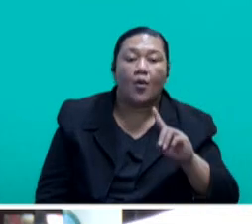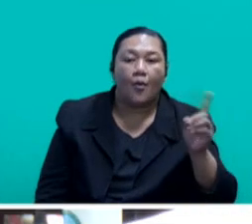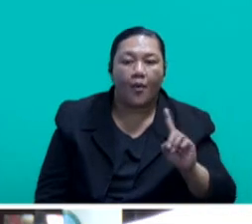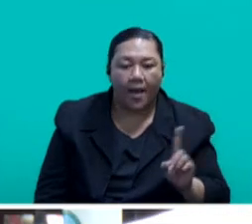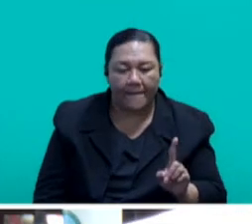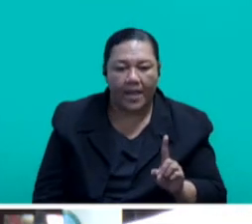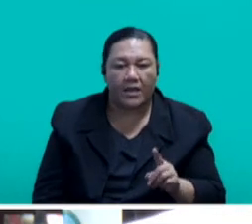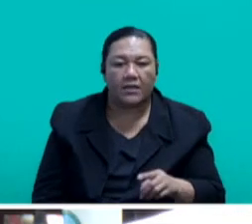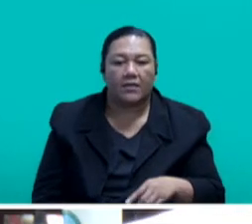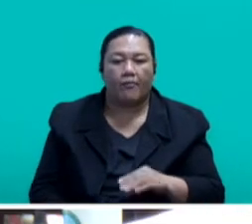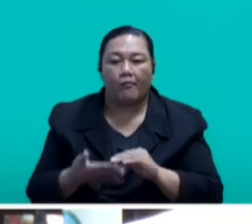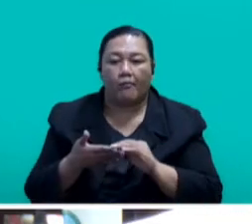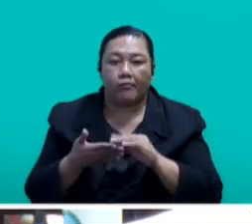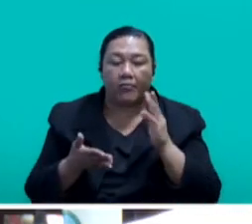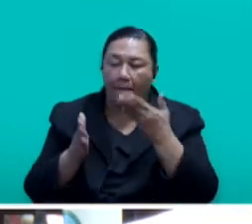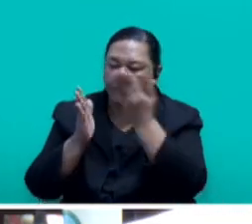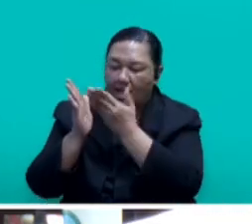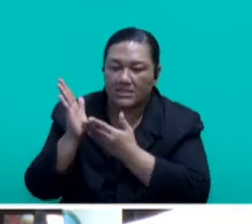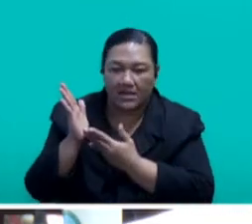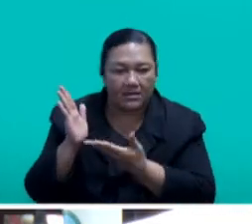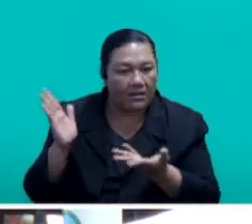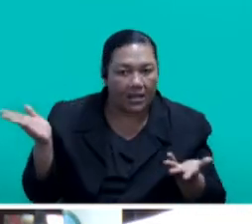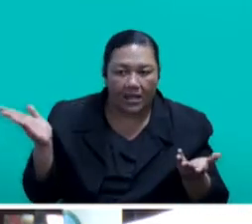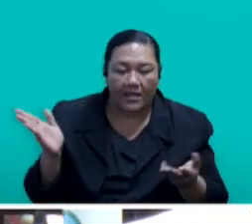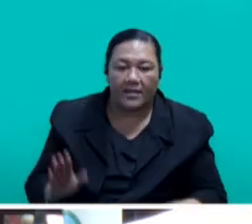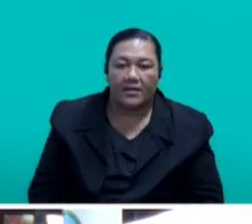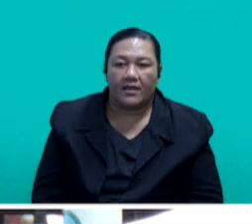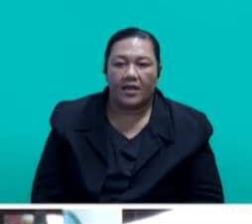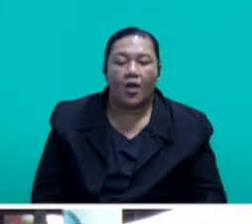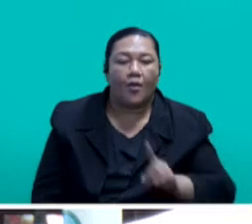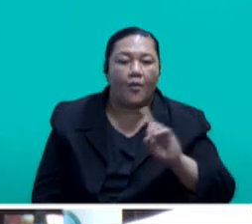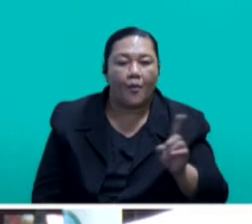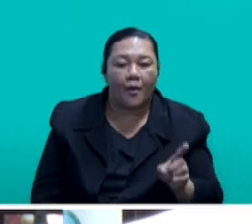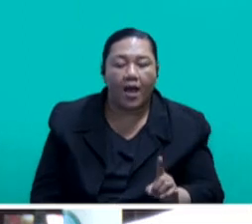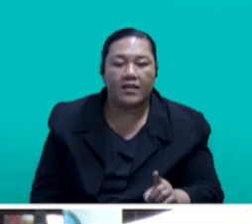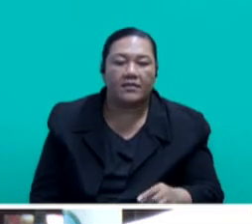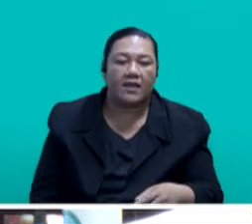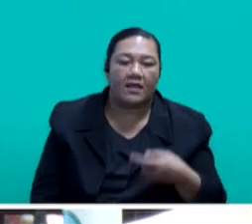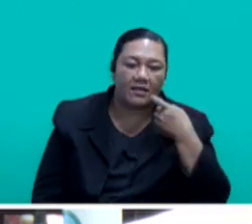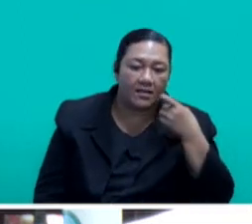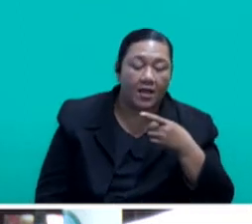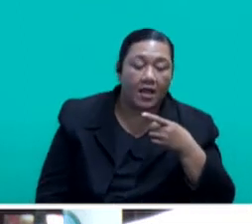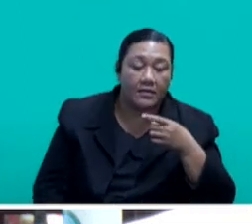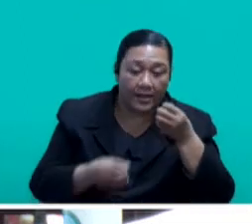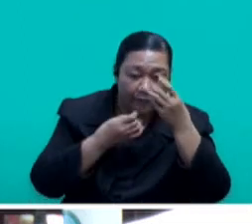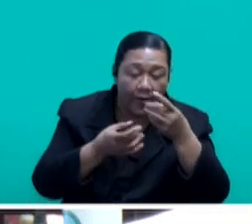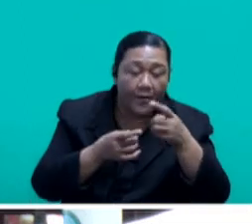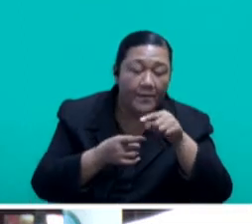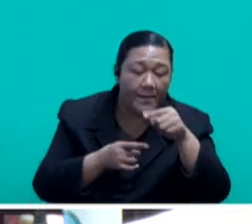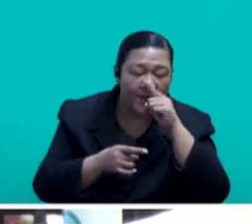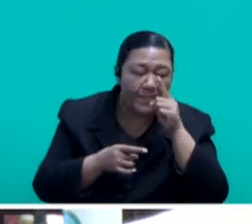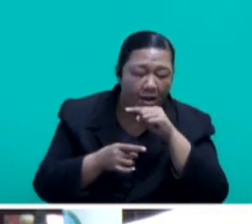of what they budgeted for. They enticed the people of Fiji that they will spend, and yet